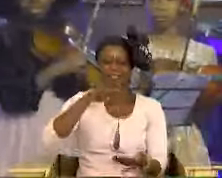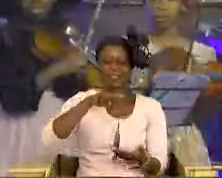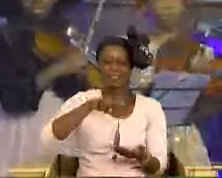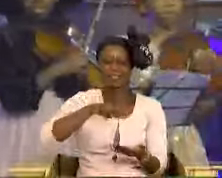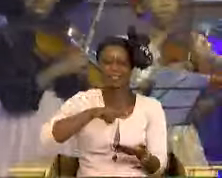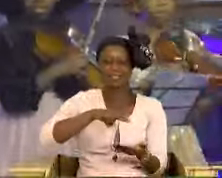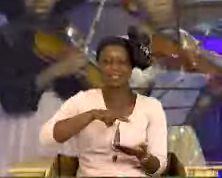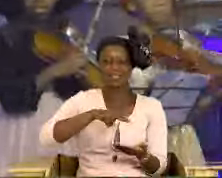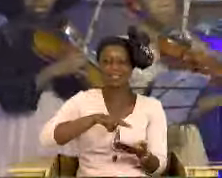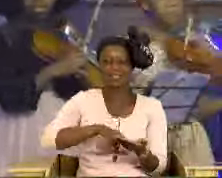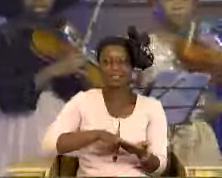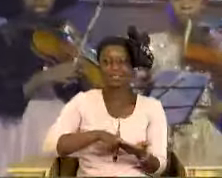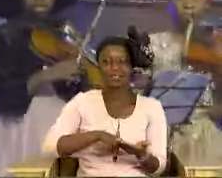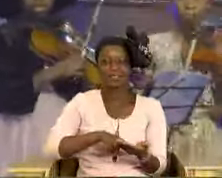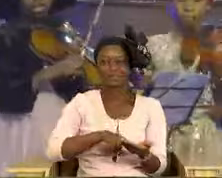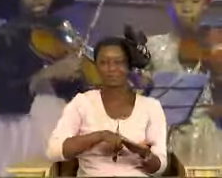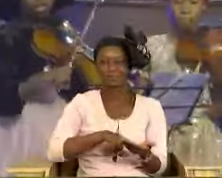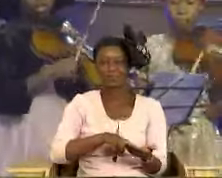today